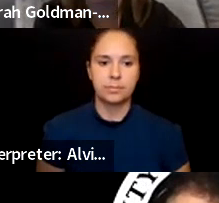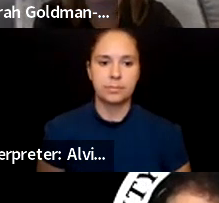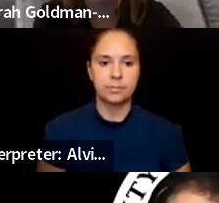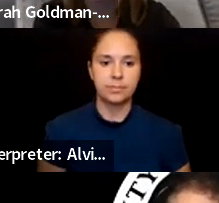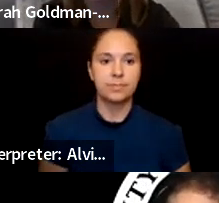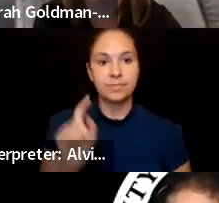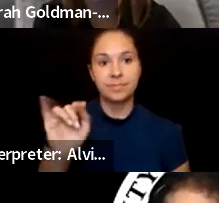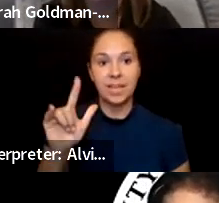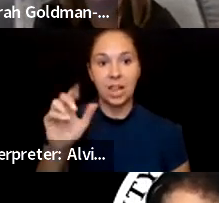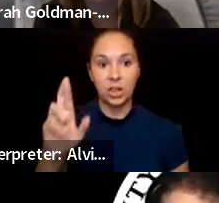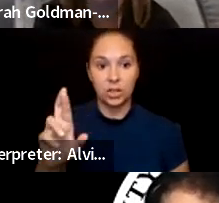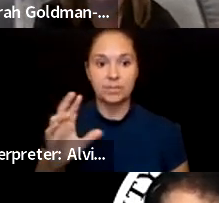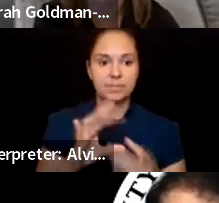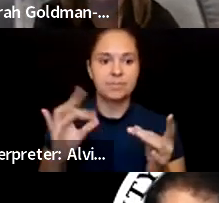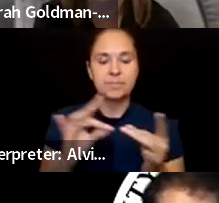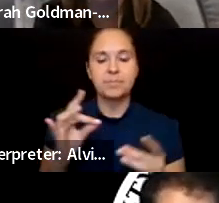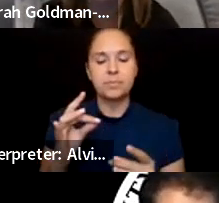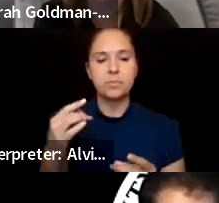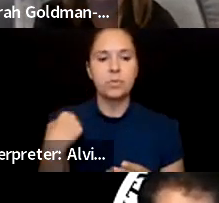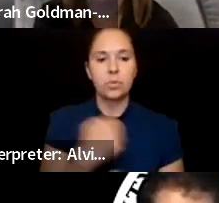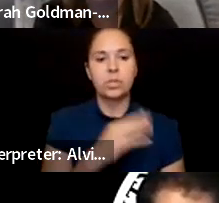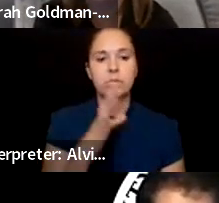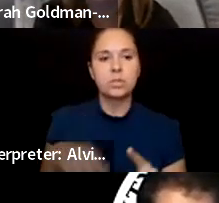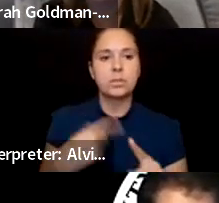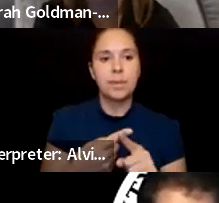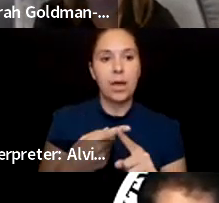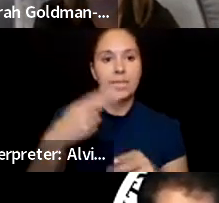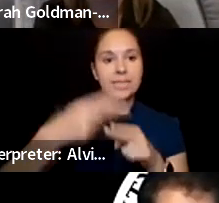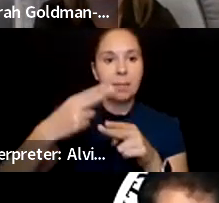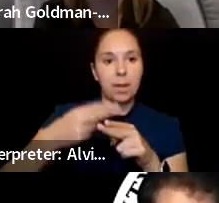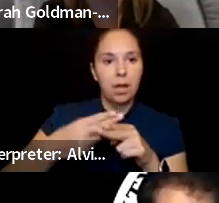And we also talked about, the stigma with